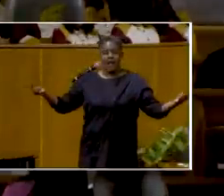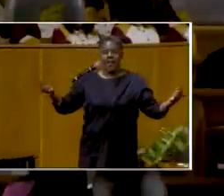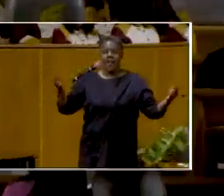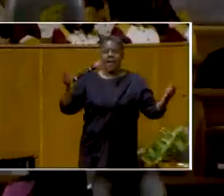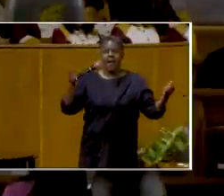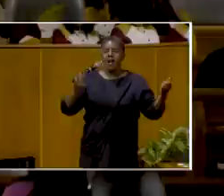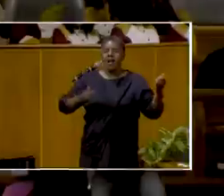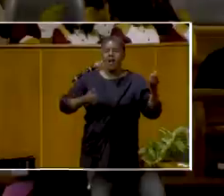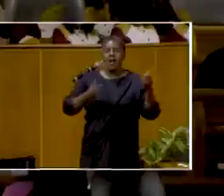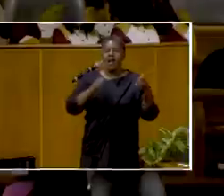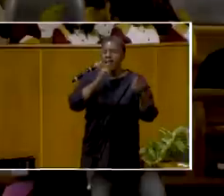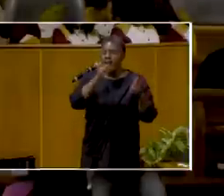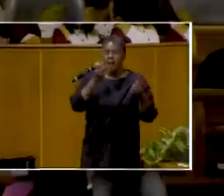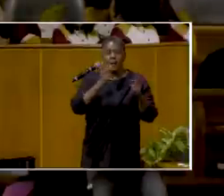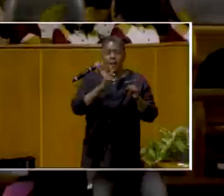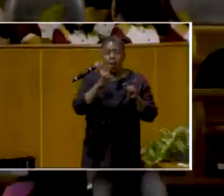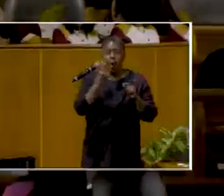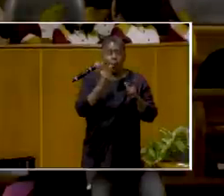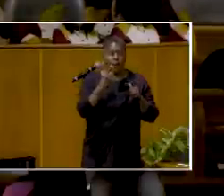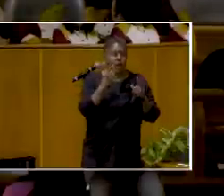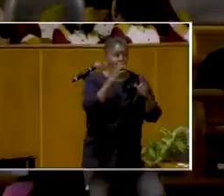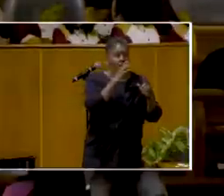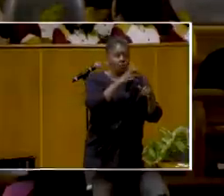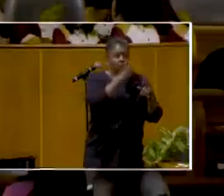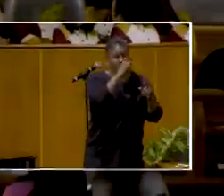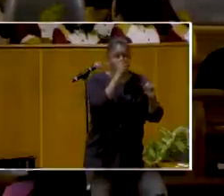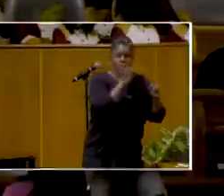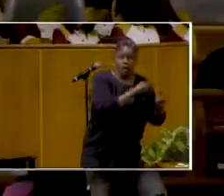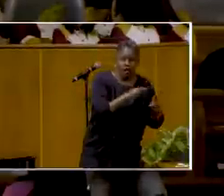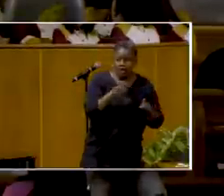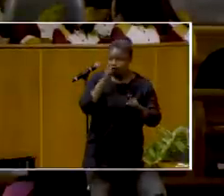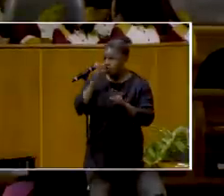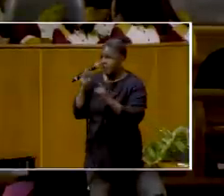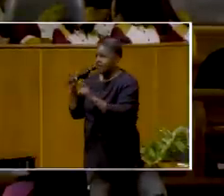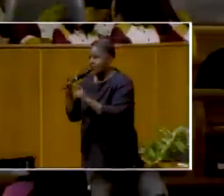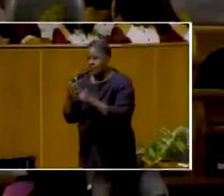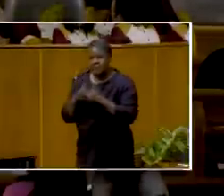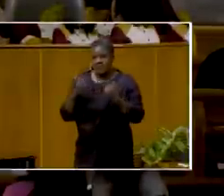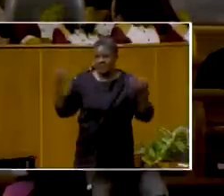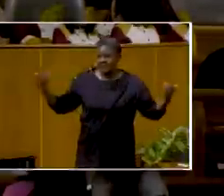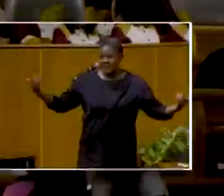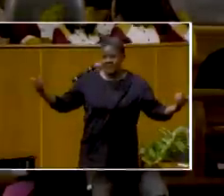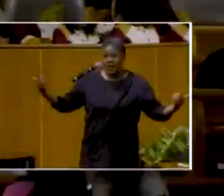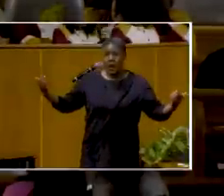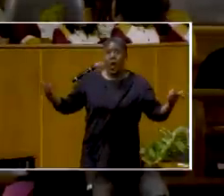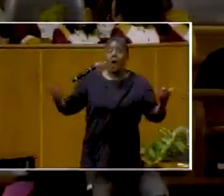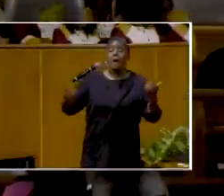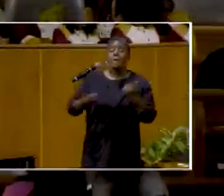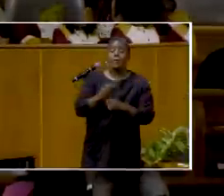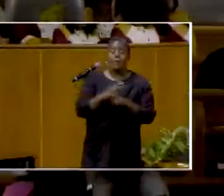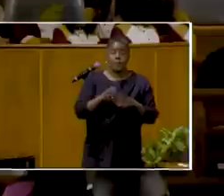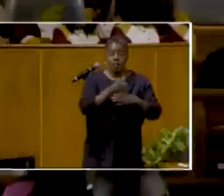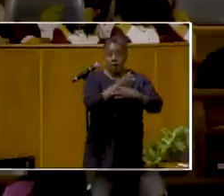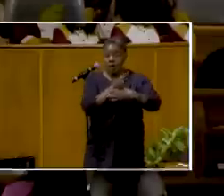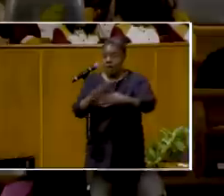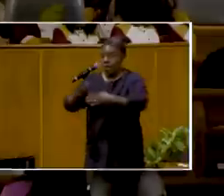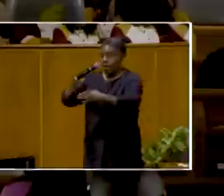Really, very few of us are all the way over there or all the way over here. Most of us are, you know, we...